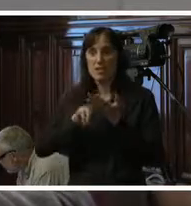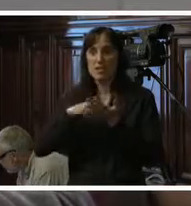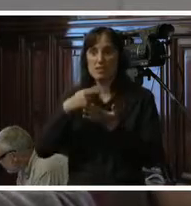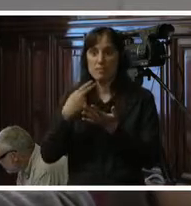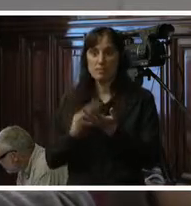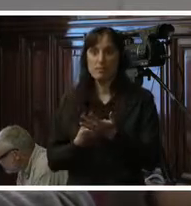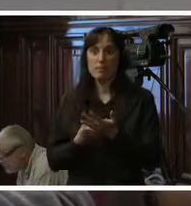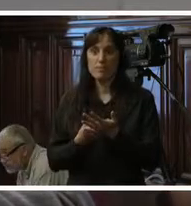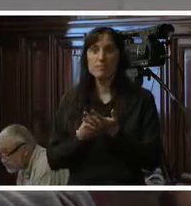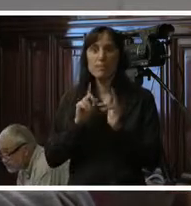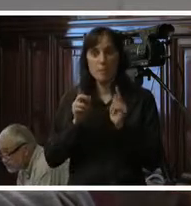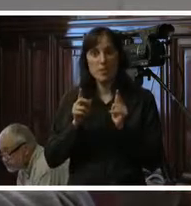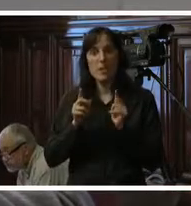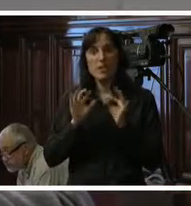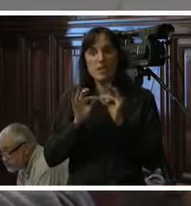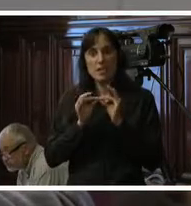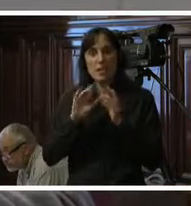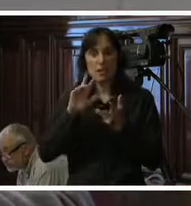those